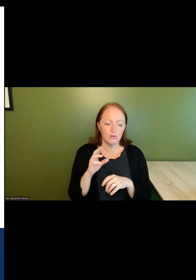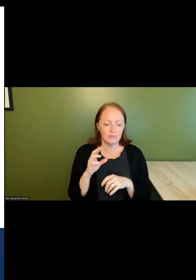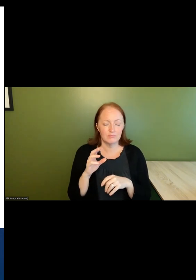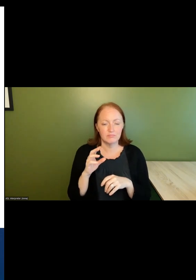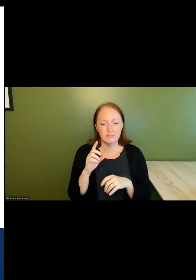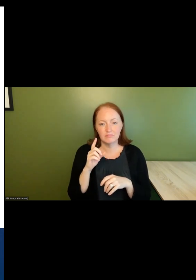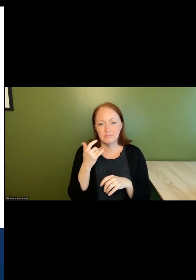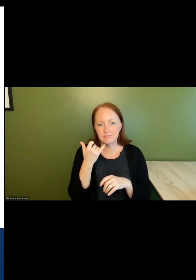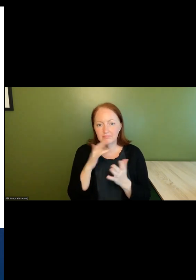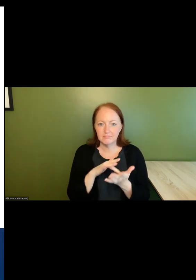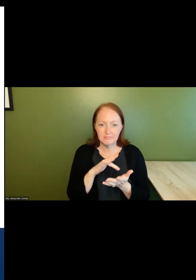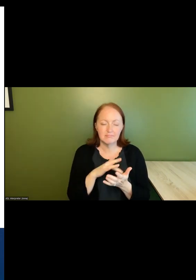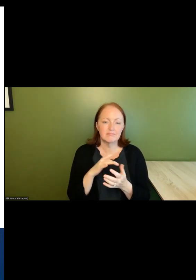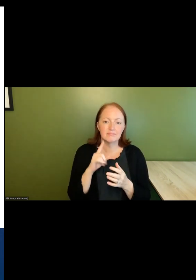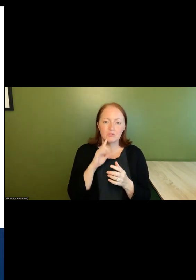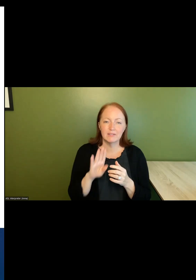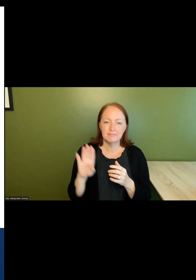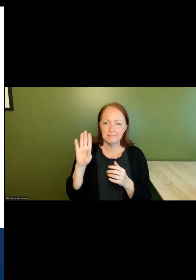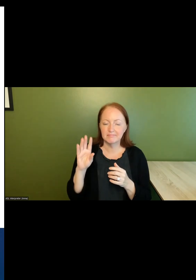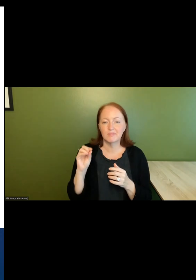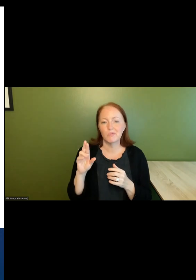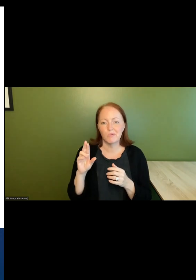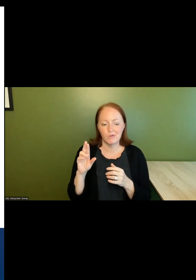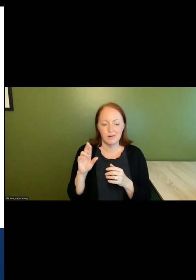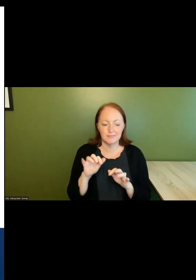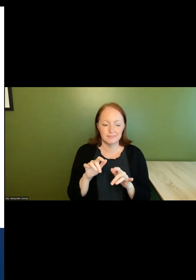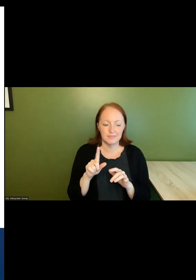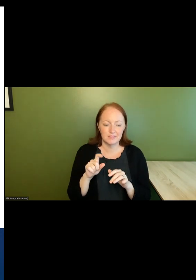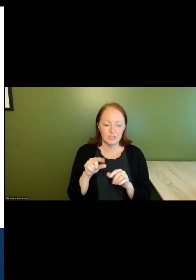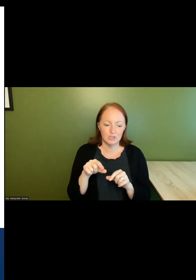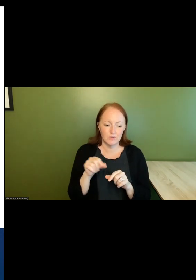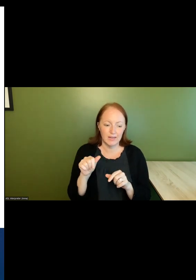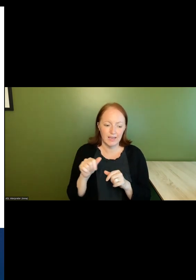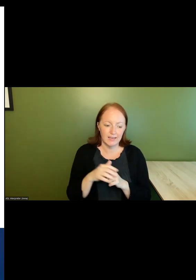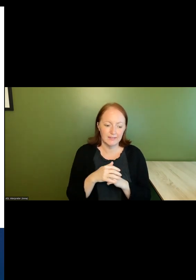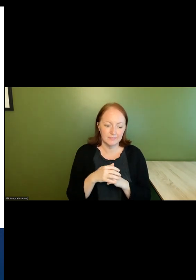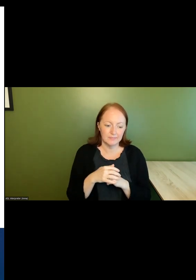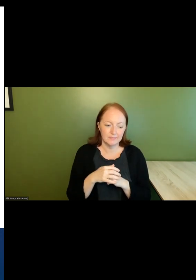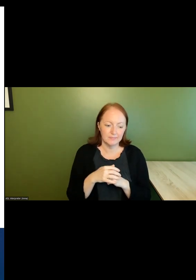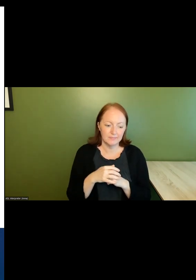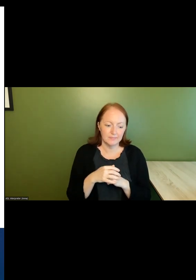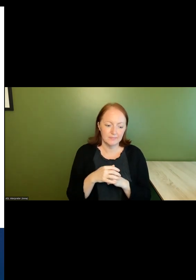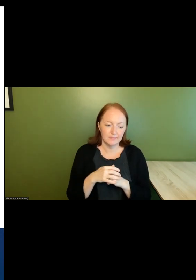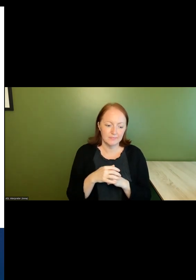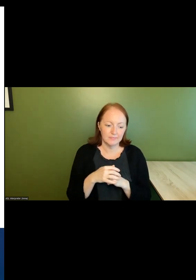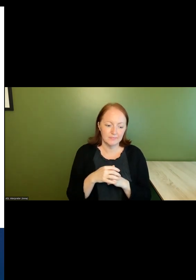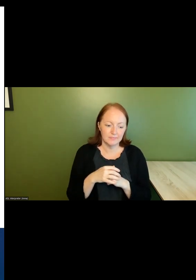you can use that raise hand icon or engage by dropping your comment or question into the Q&A.